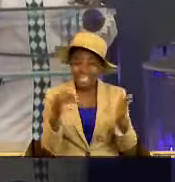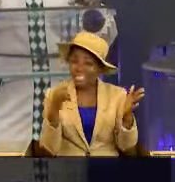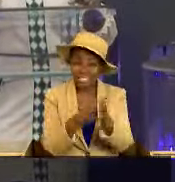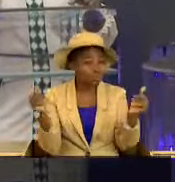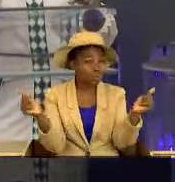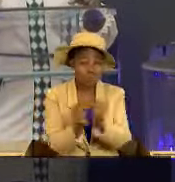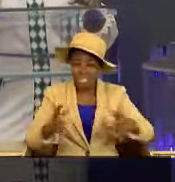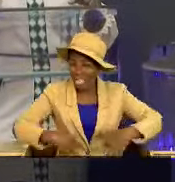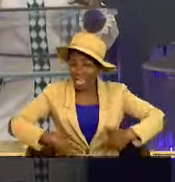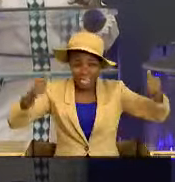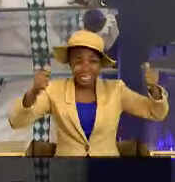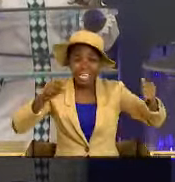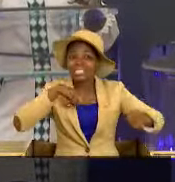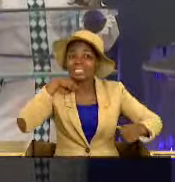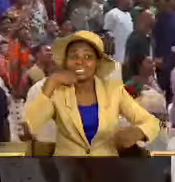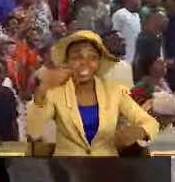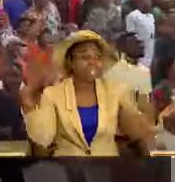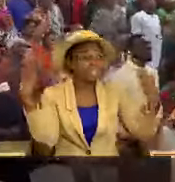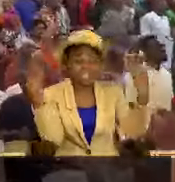dark